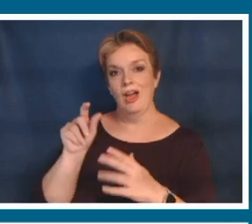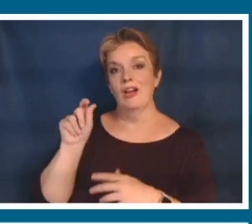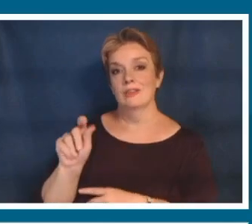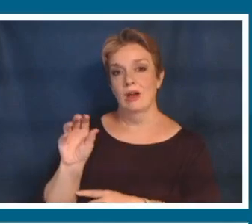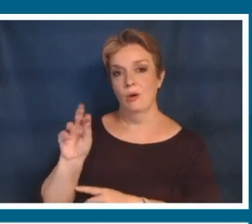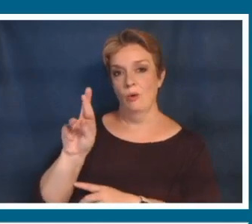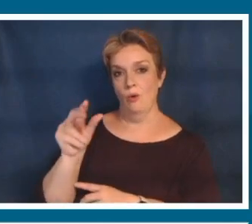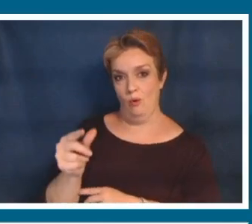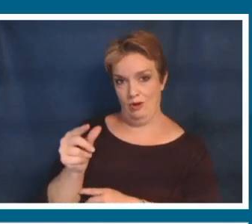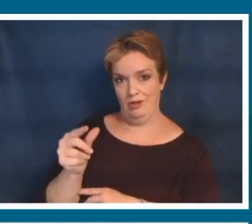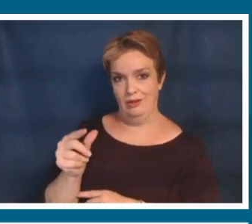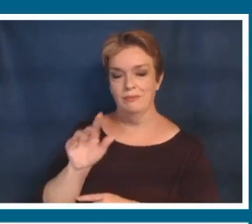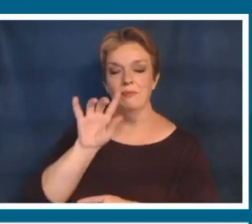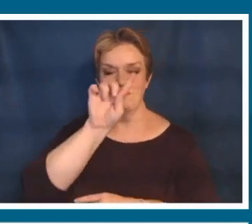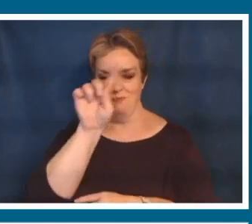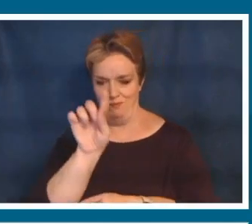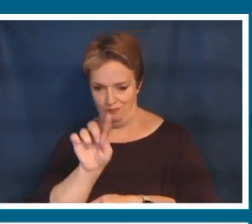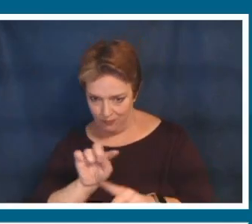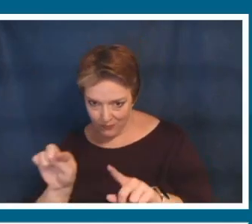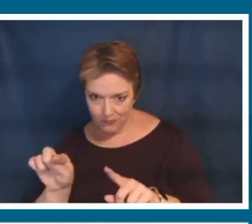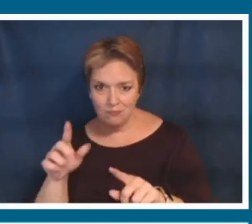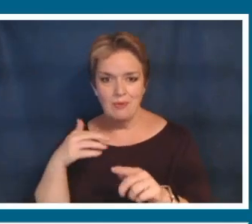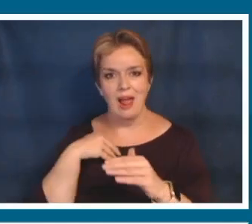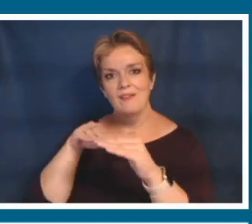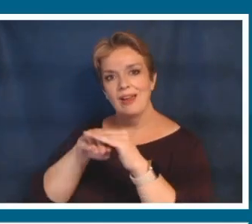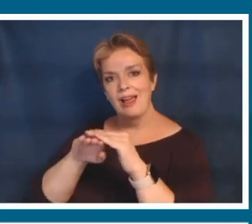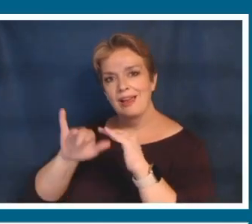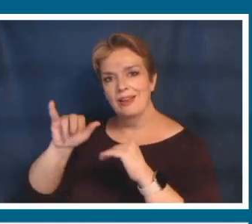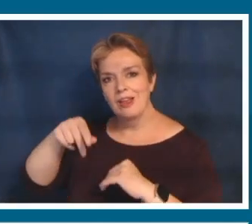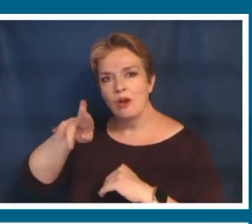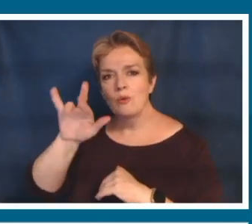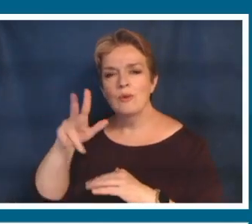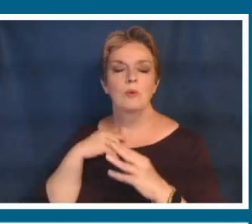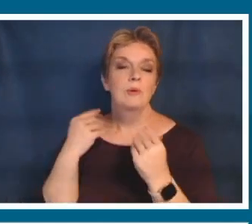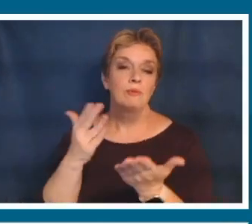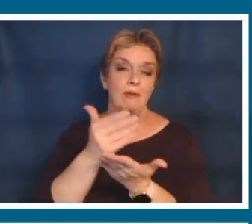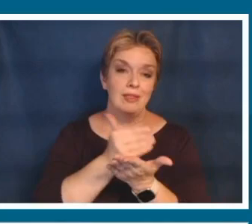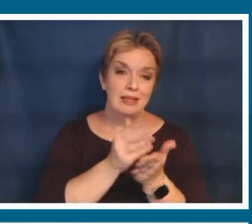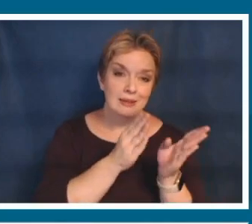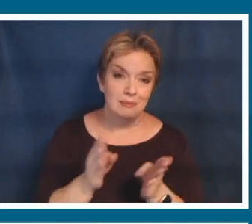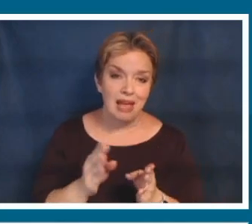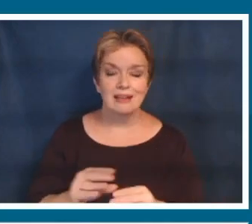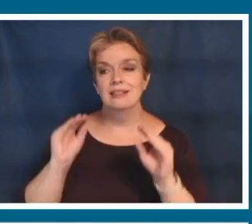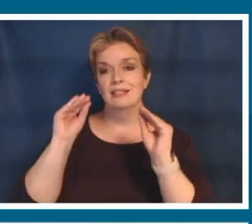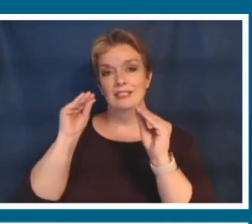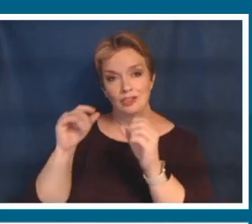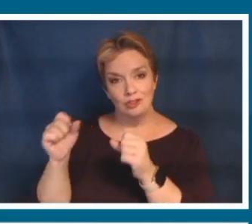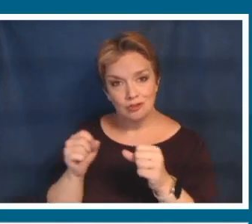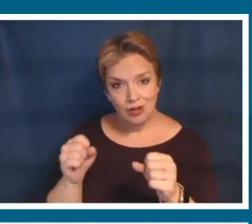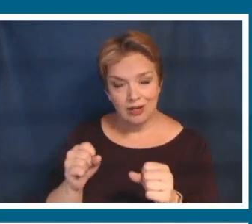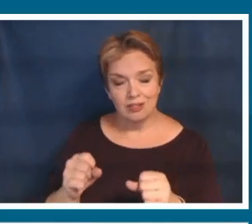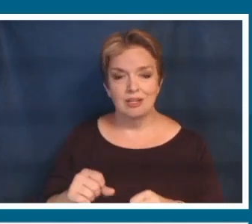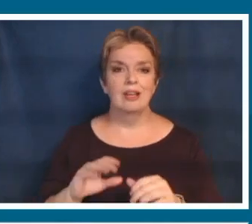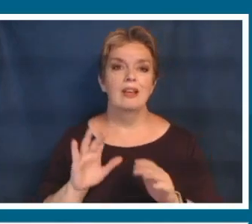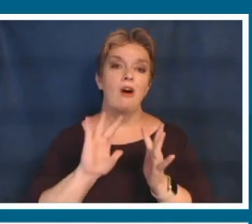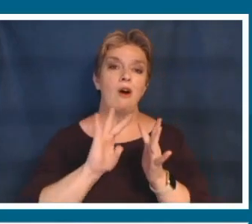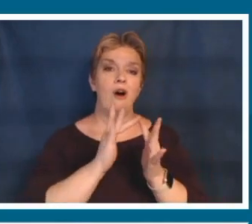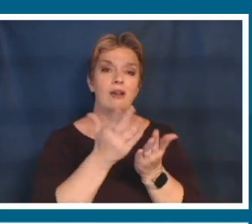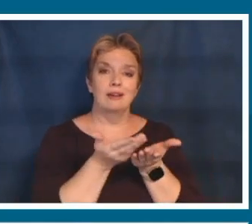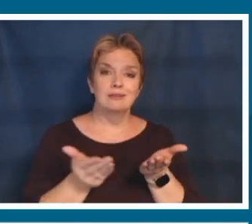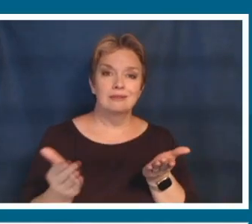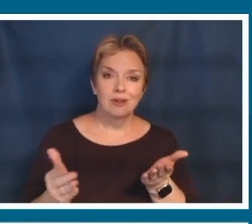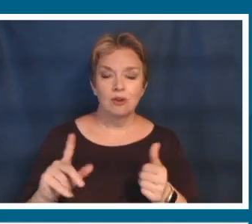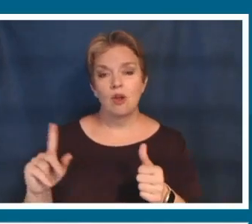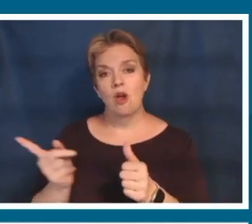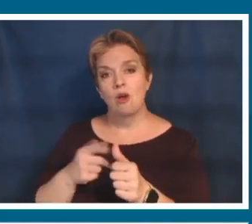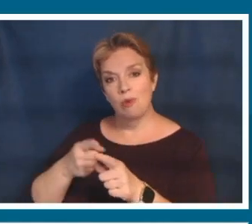access with lesson plans, teaching techniques, primary source sets, online exhibits, and lessons that have been